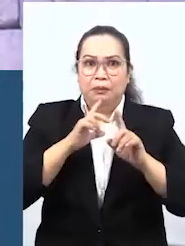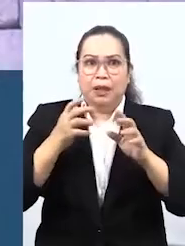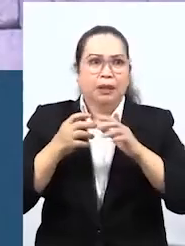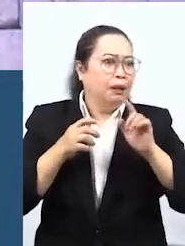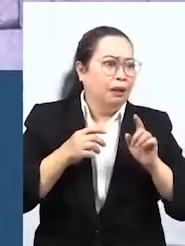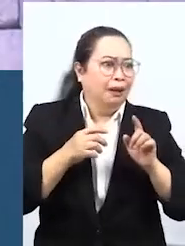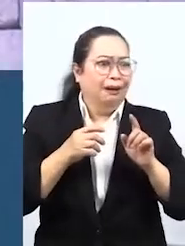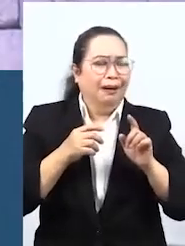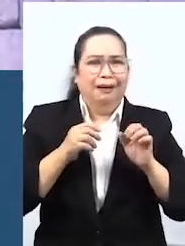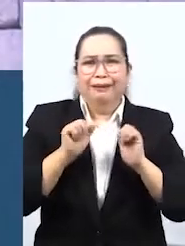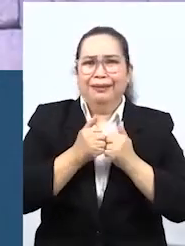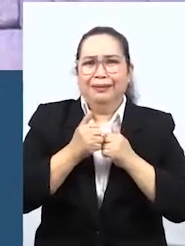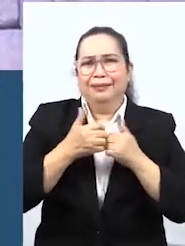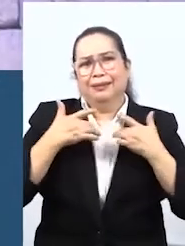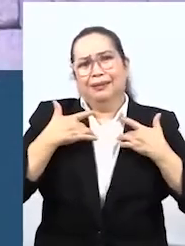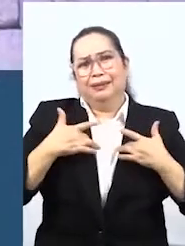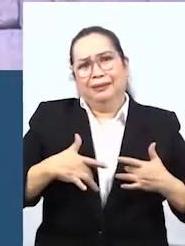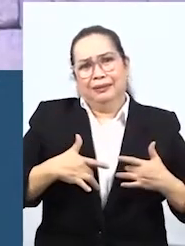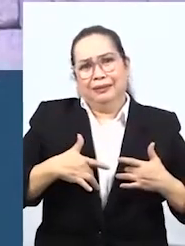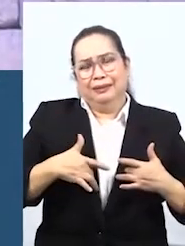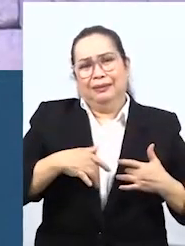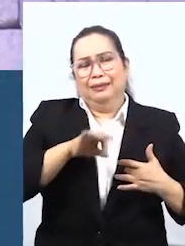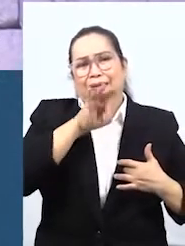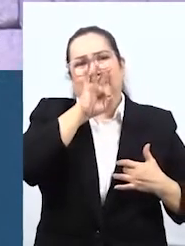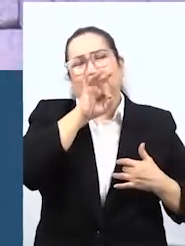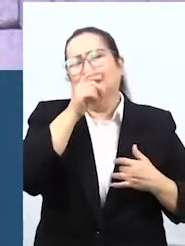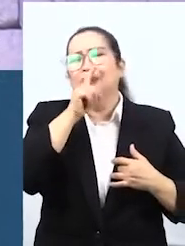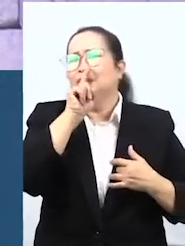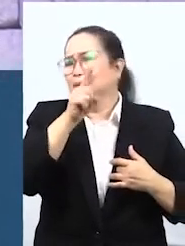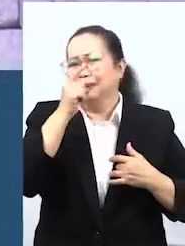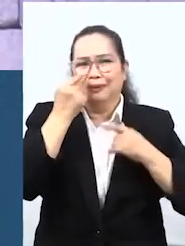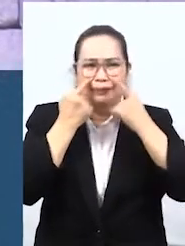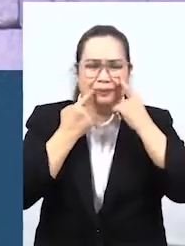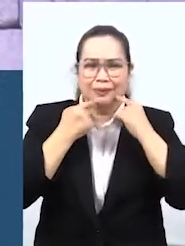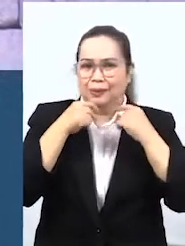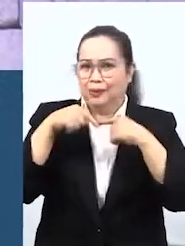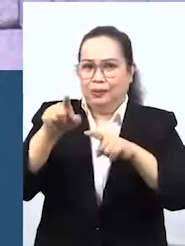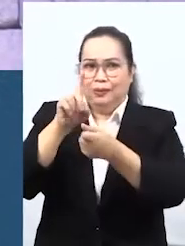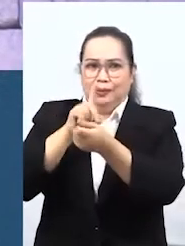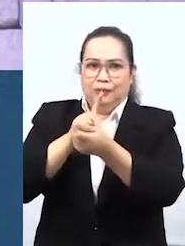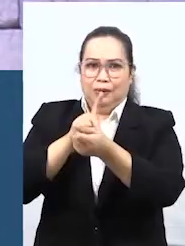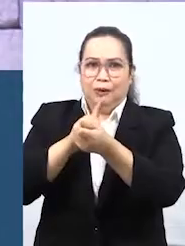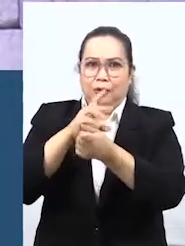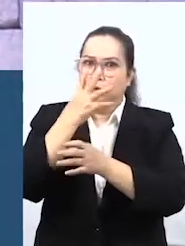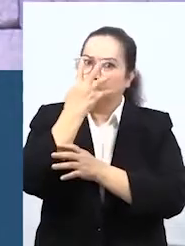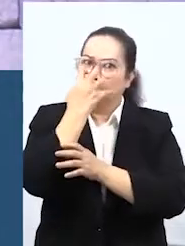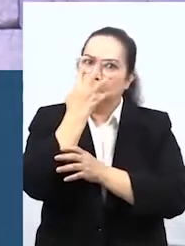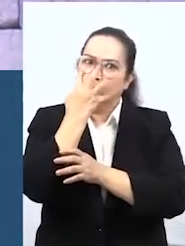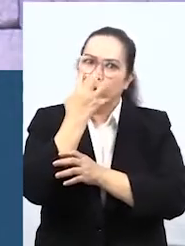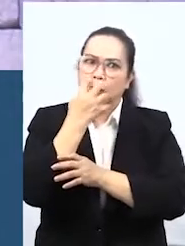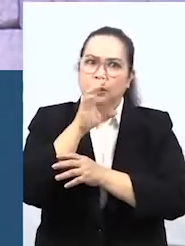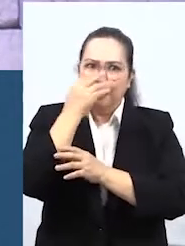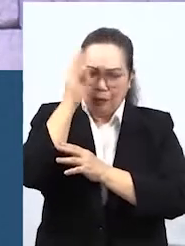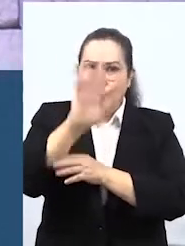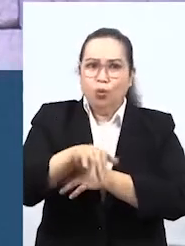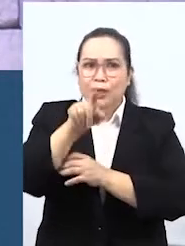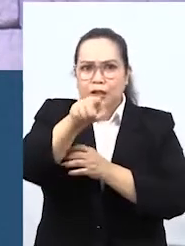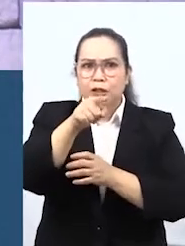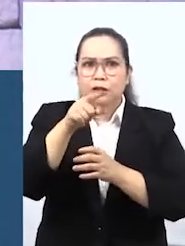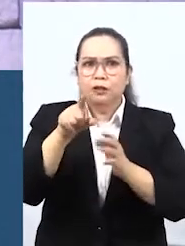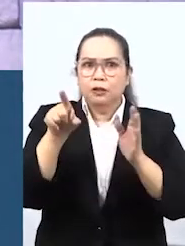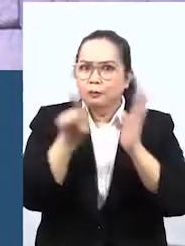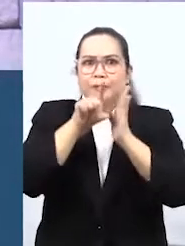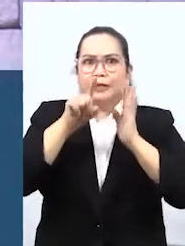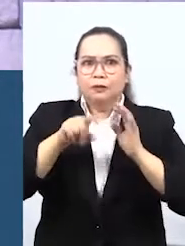we're we're discouraged And we're about to cry We went to the doctor the doctor is so angry Why did you get pregnant Hindi